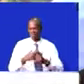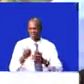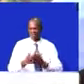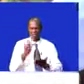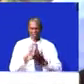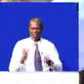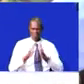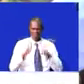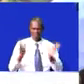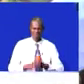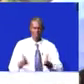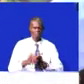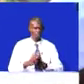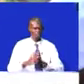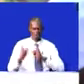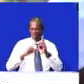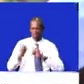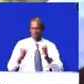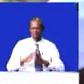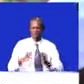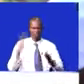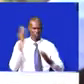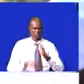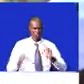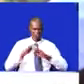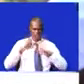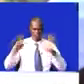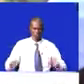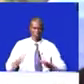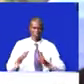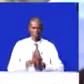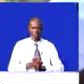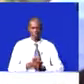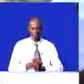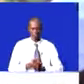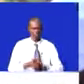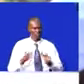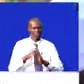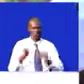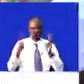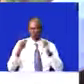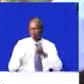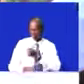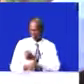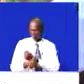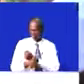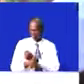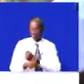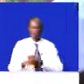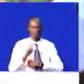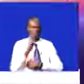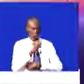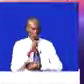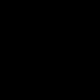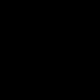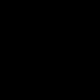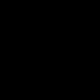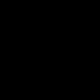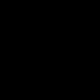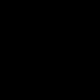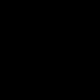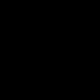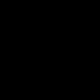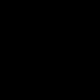public participation. So we dispelled the rumors. There is no risk for the operations of the plant.